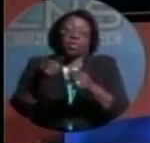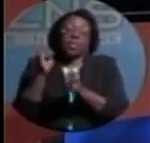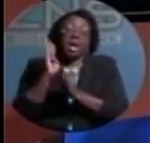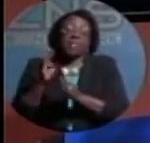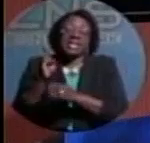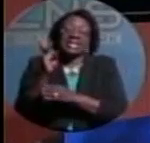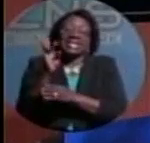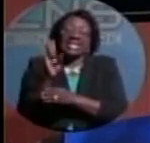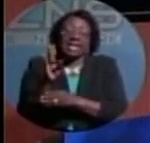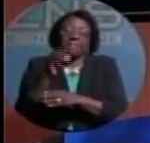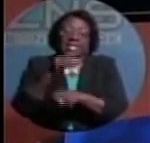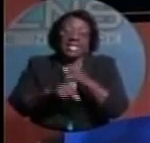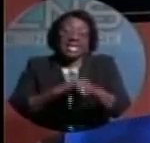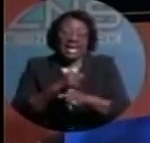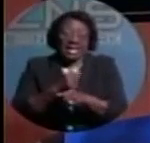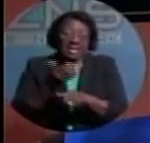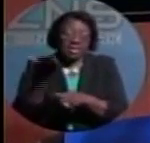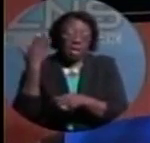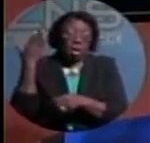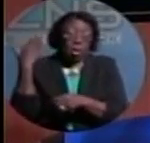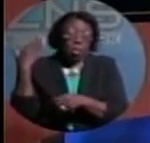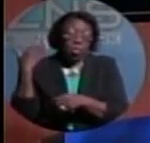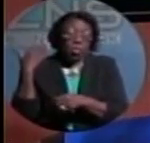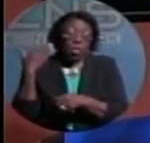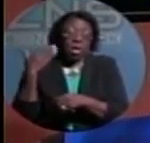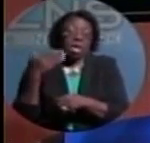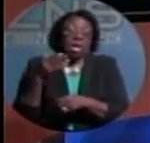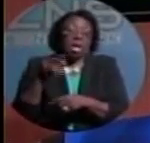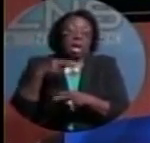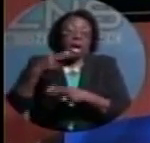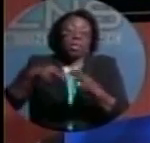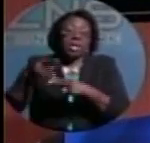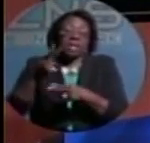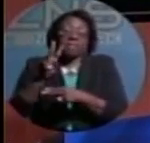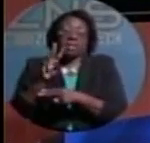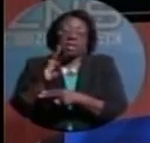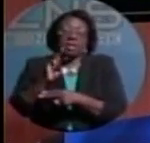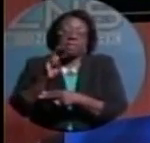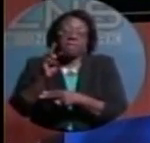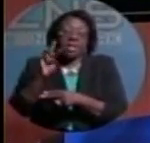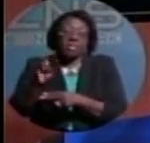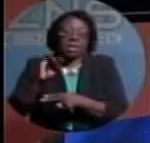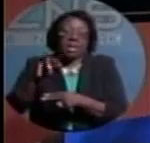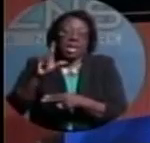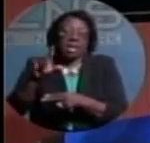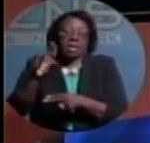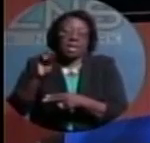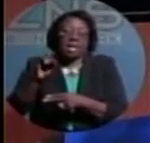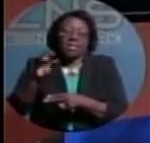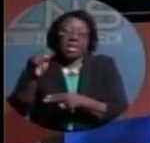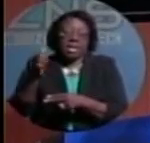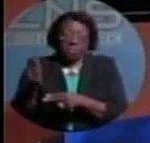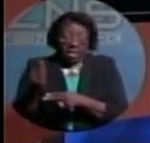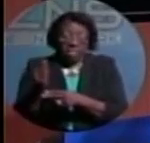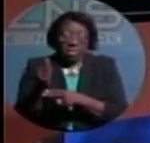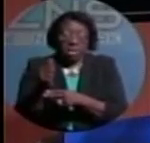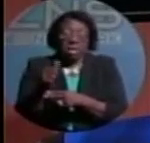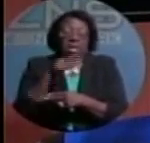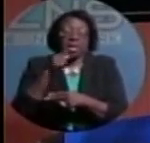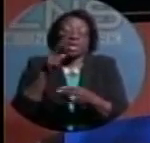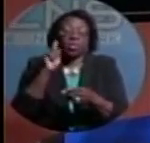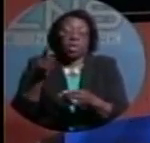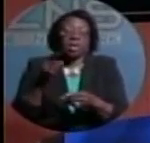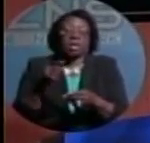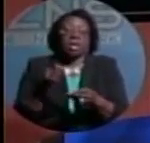was recorded as the most intense storm on record. The storm unleashed its fury on the northwestern portion of the Bahamas with hurricane